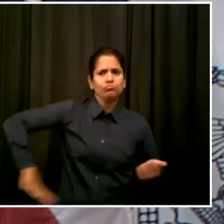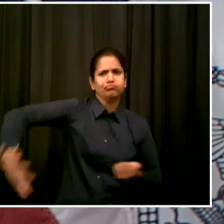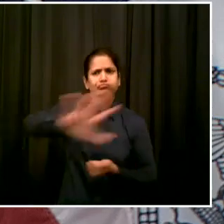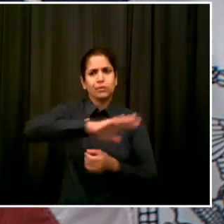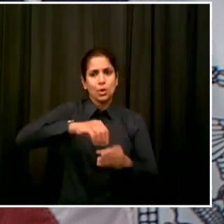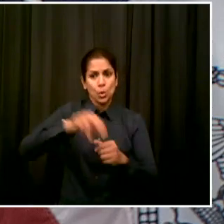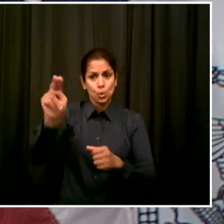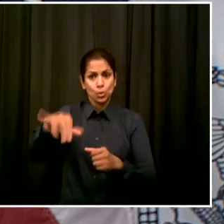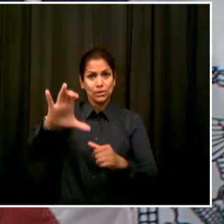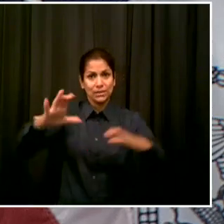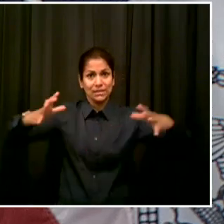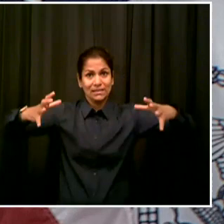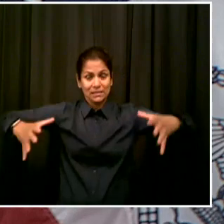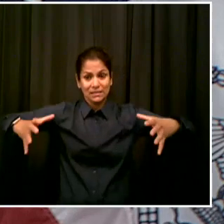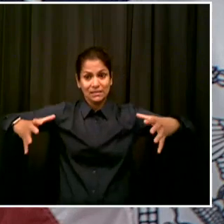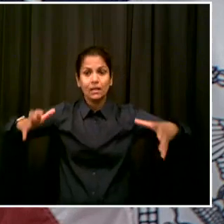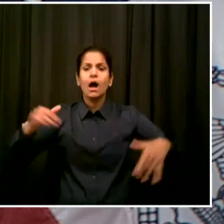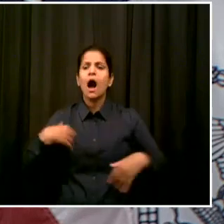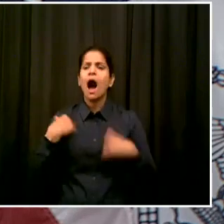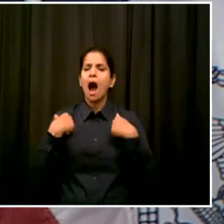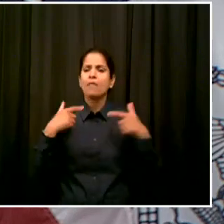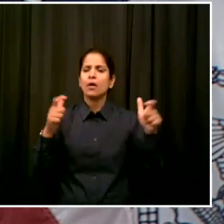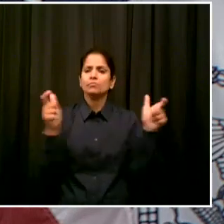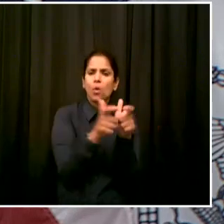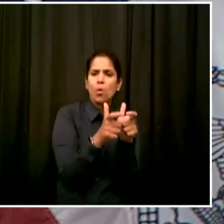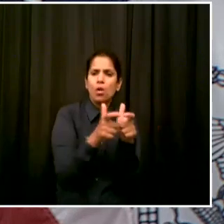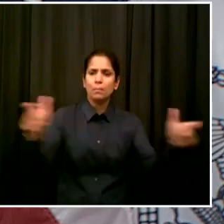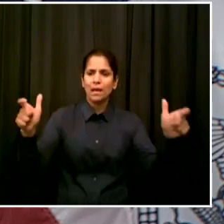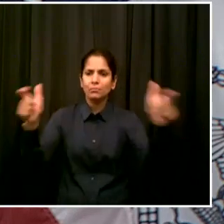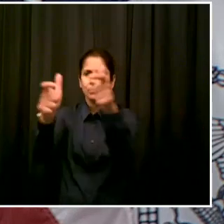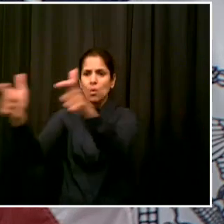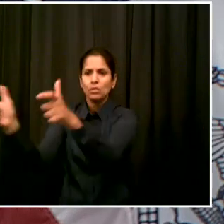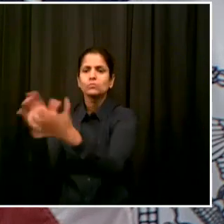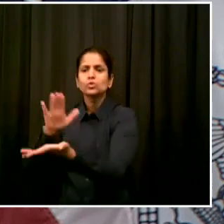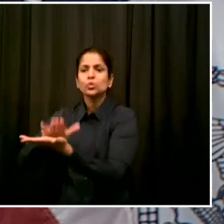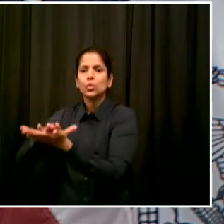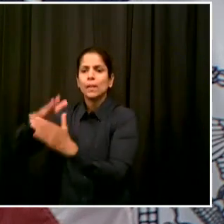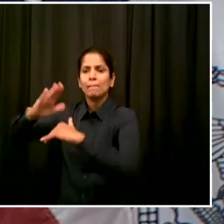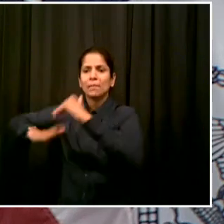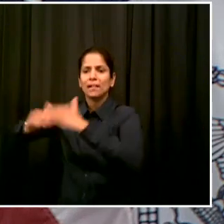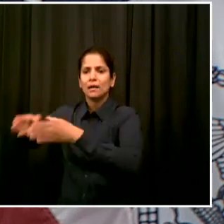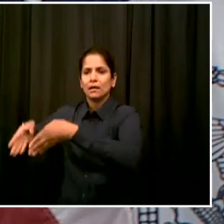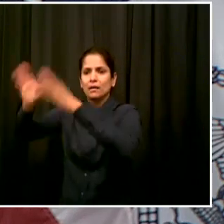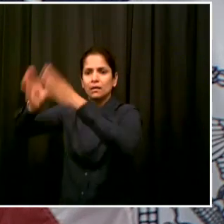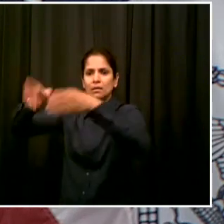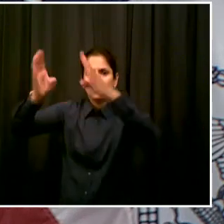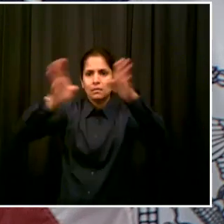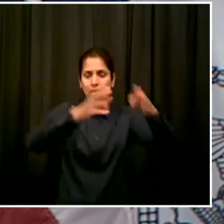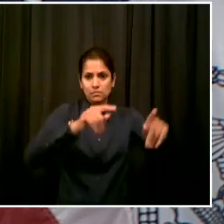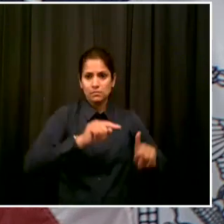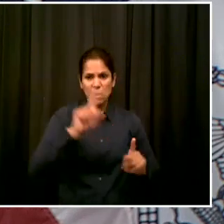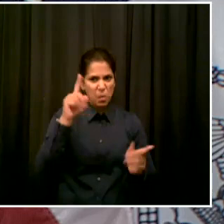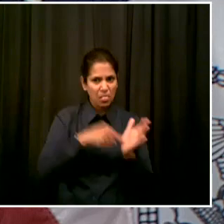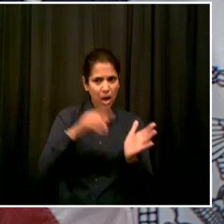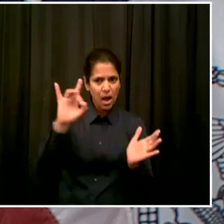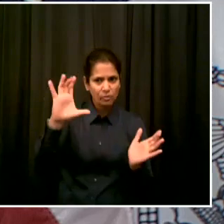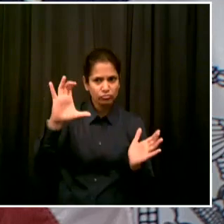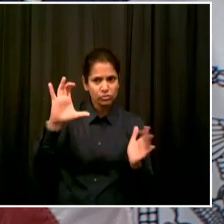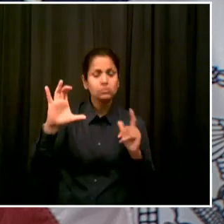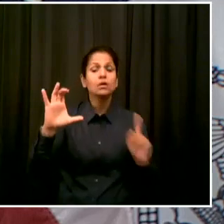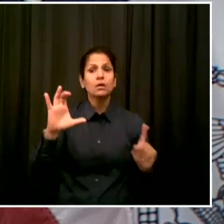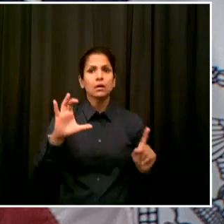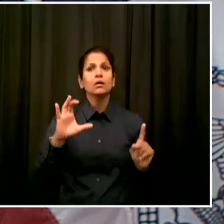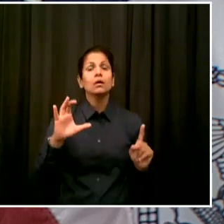times. Some of our school buildings are really overcrowded, and that's where we're obviously going to a lot of effort to create new school